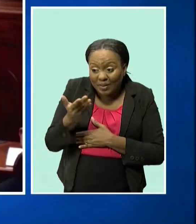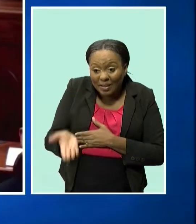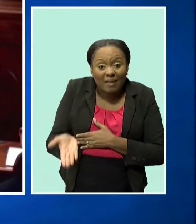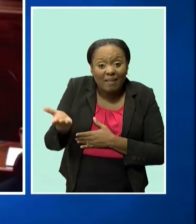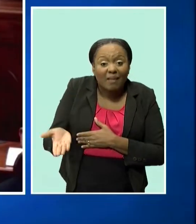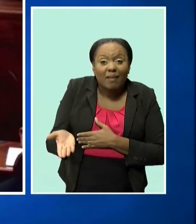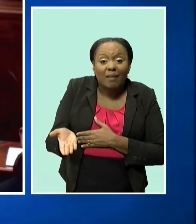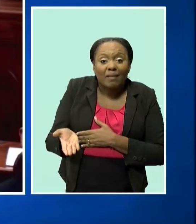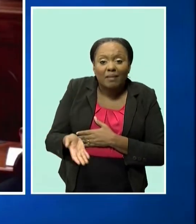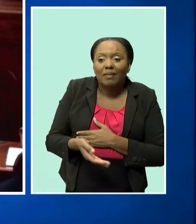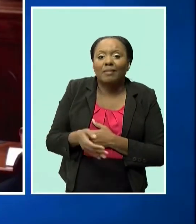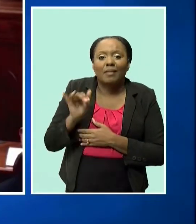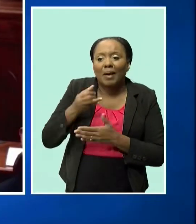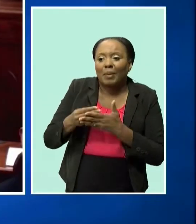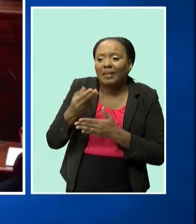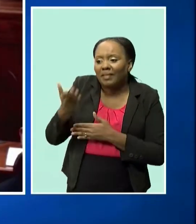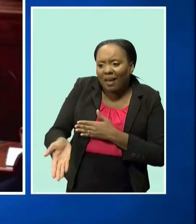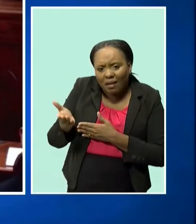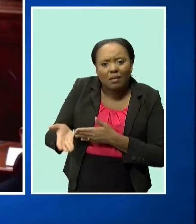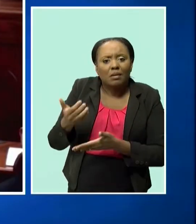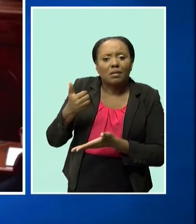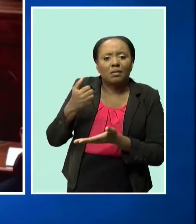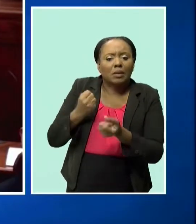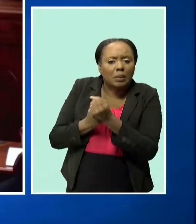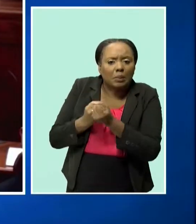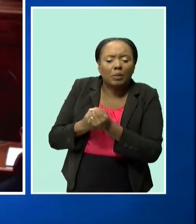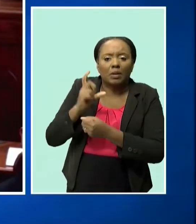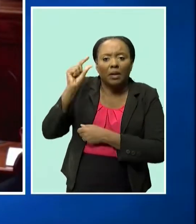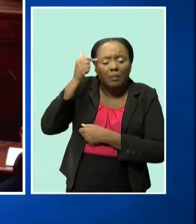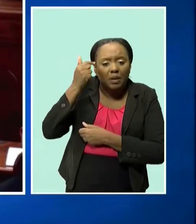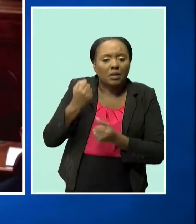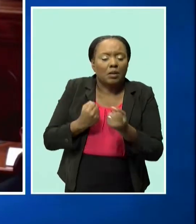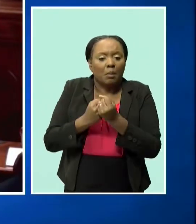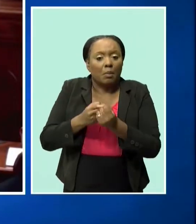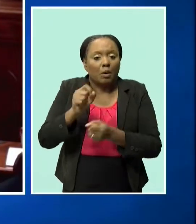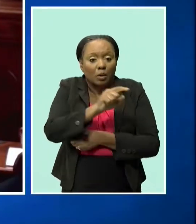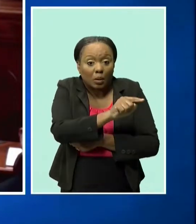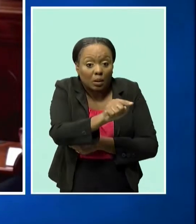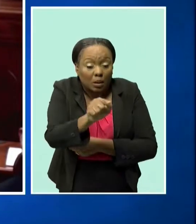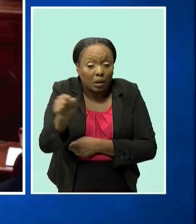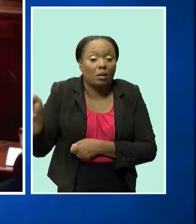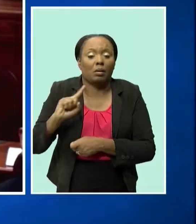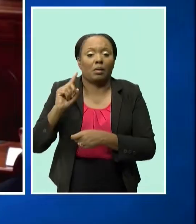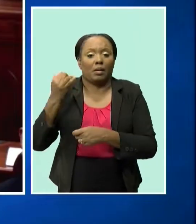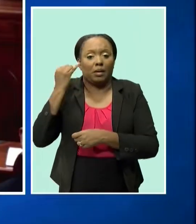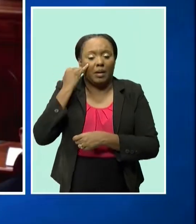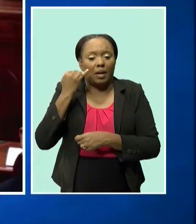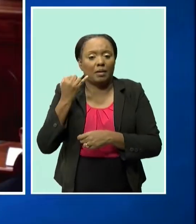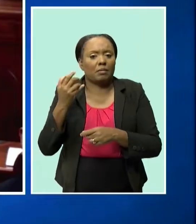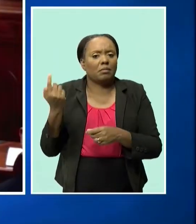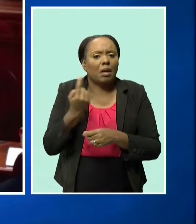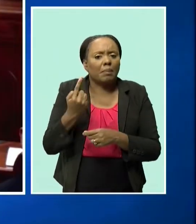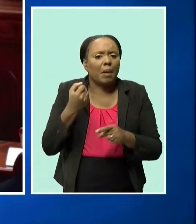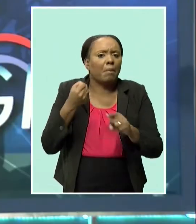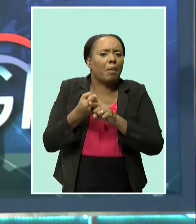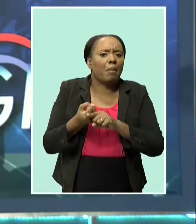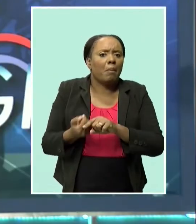Catastrophe Fund is there to support the government and support the people of Barbados when there is a